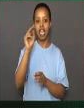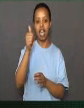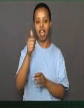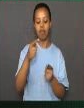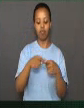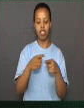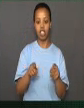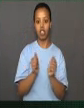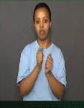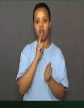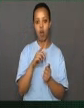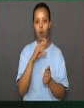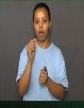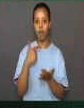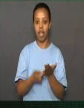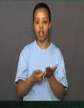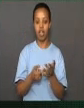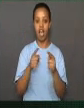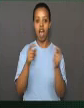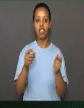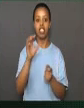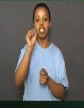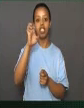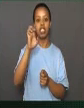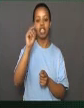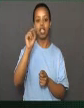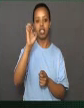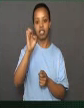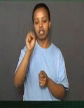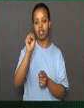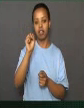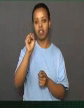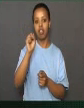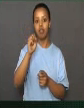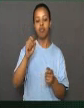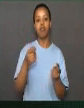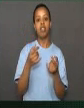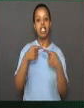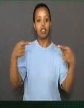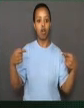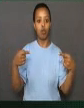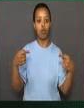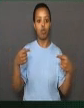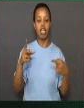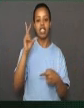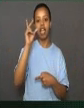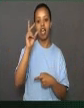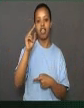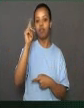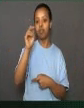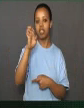DNA and uses the antisense strand of the DNA as a template